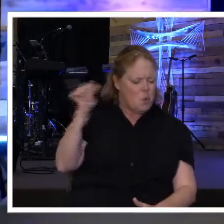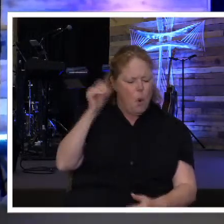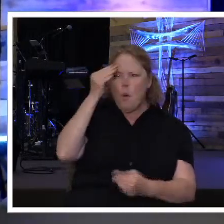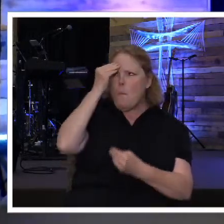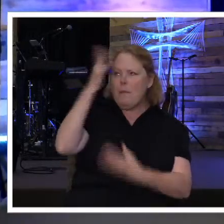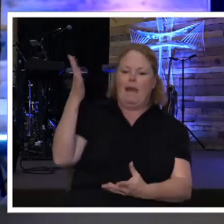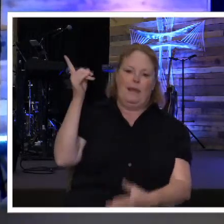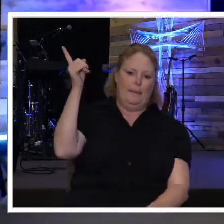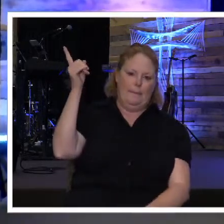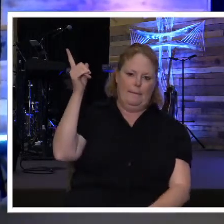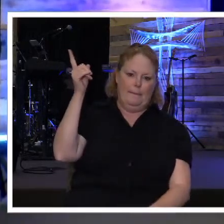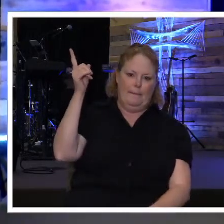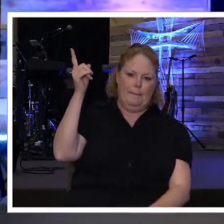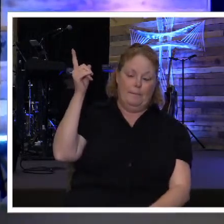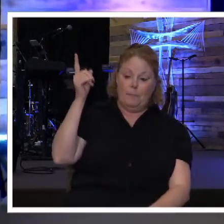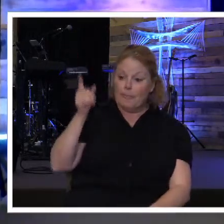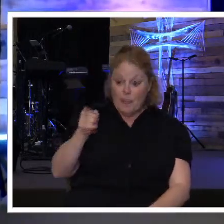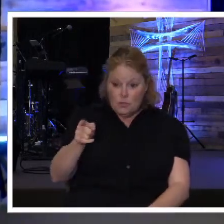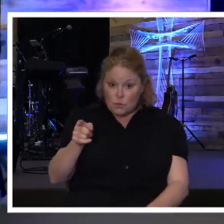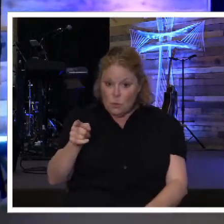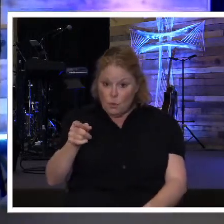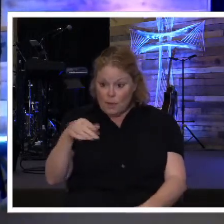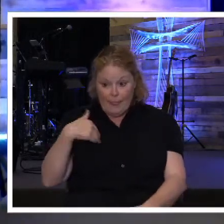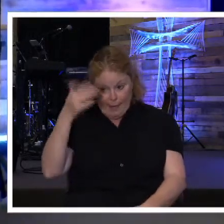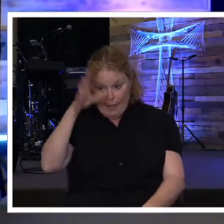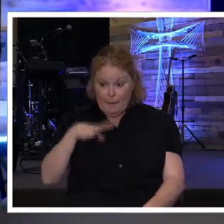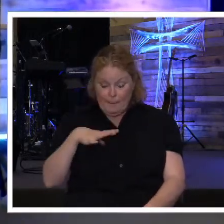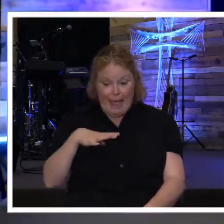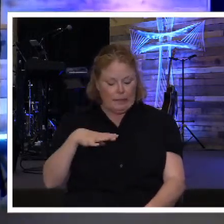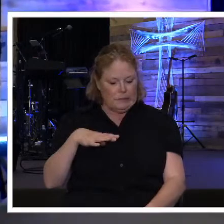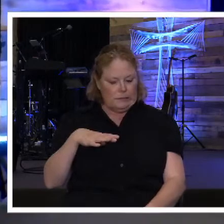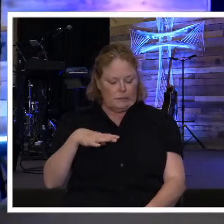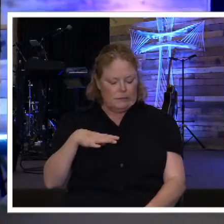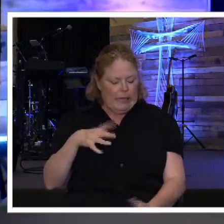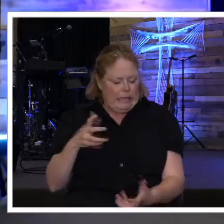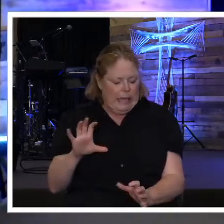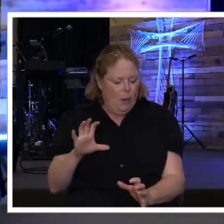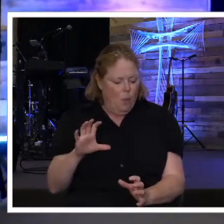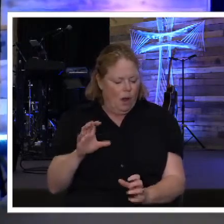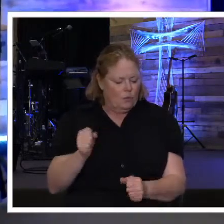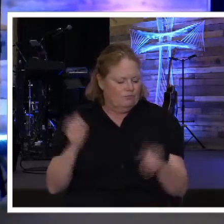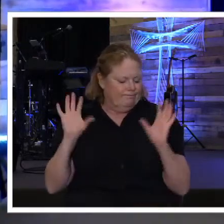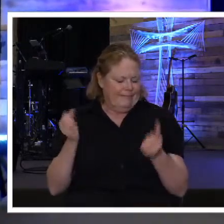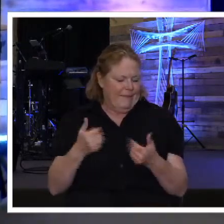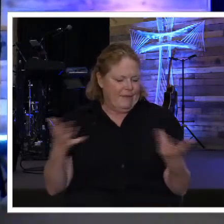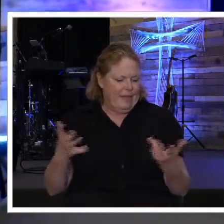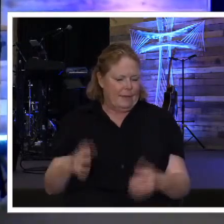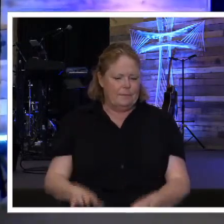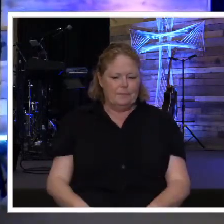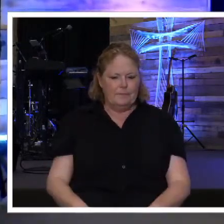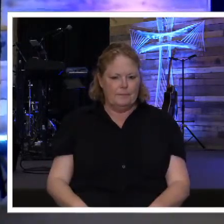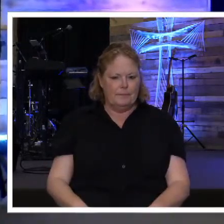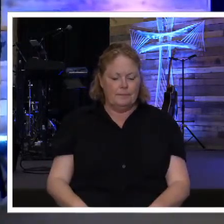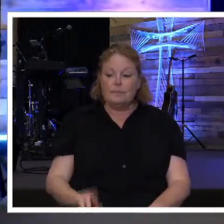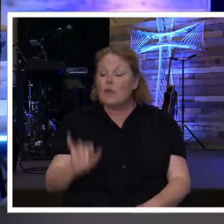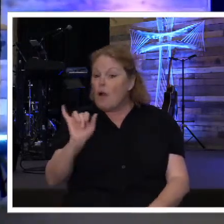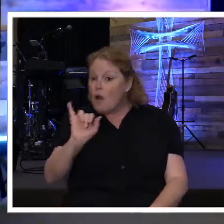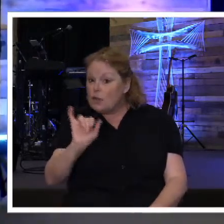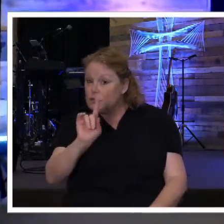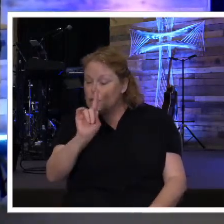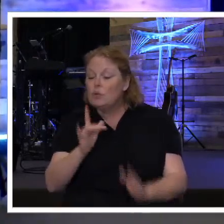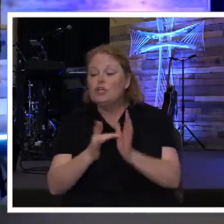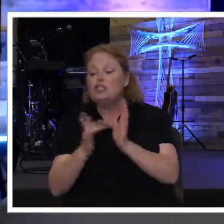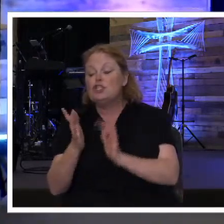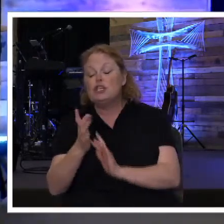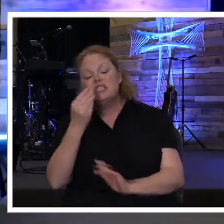it was a personal strategy with this young man. But there was also a theological strategy to it. The young man had told Jesus, all of these things that you just mentioned,